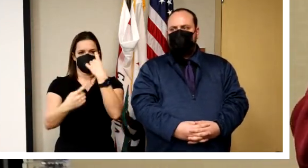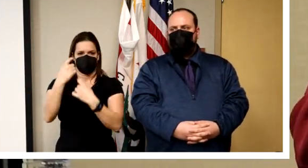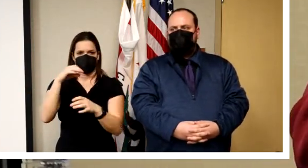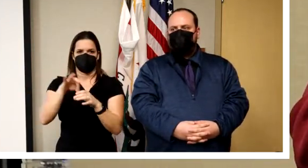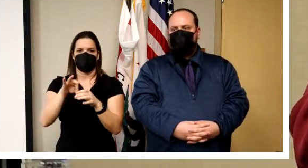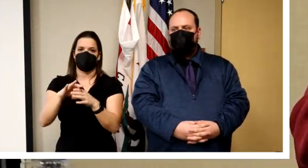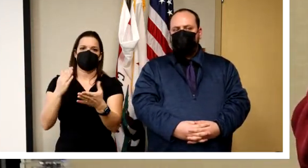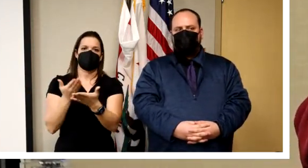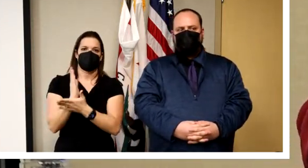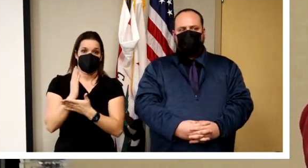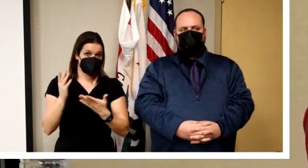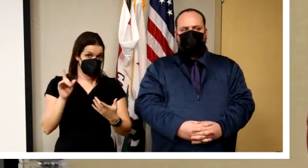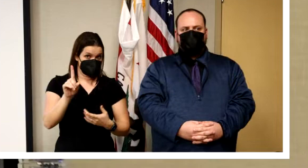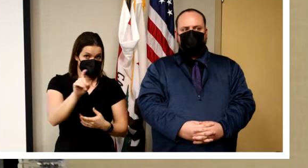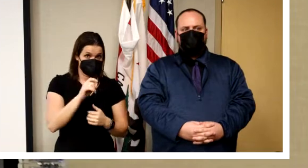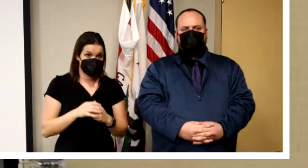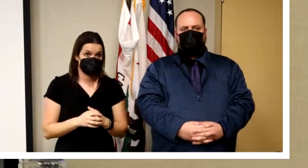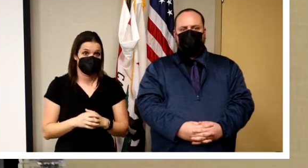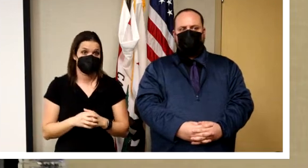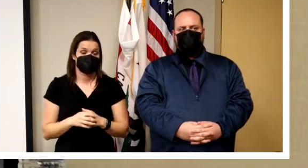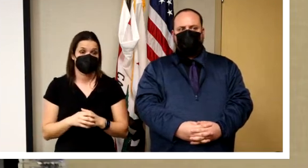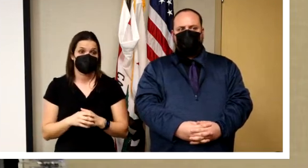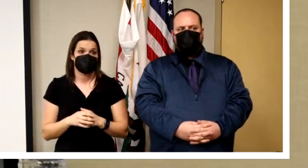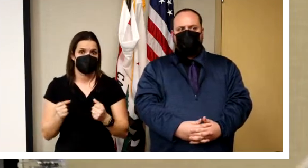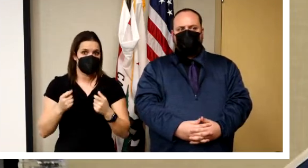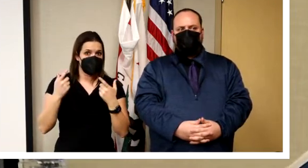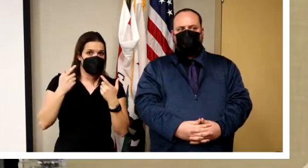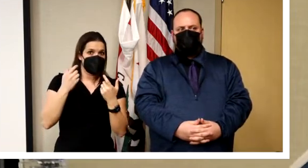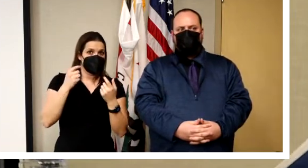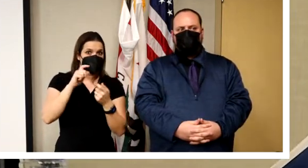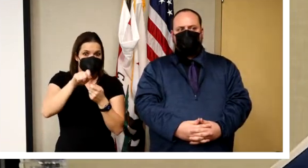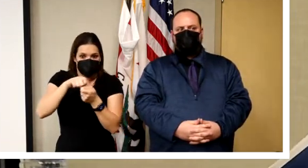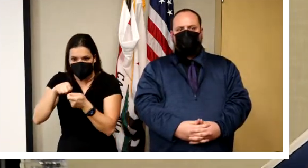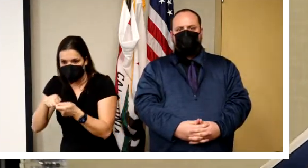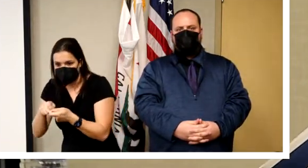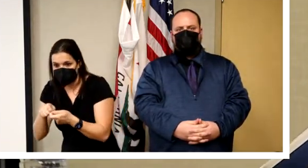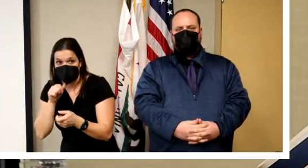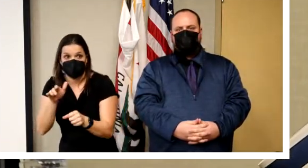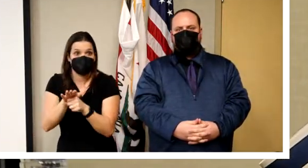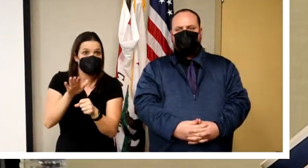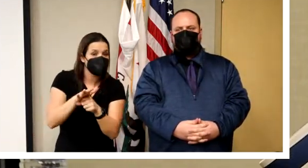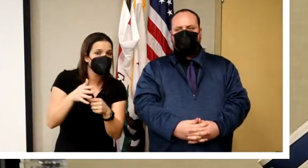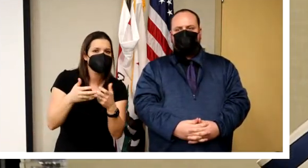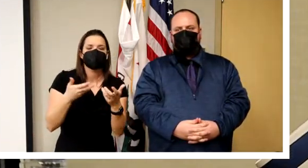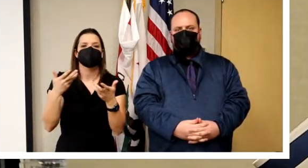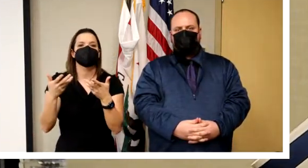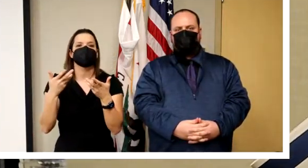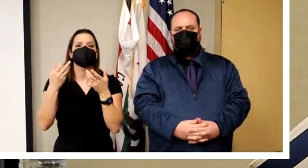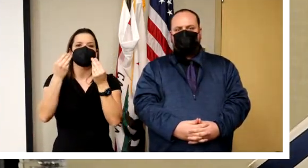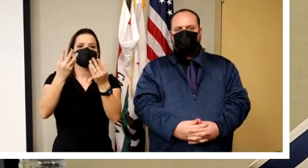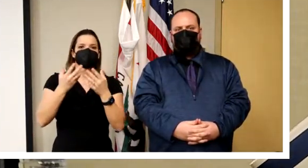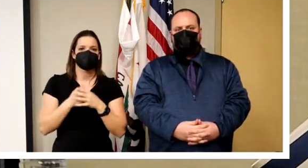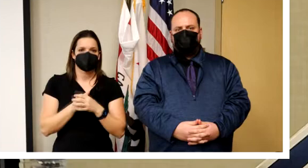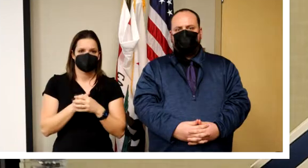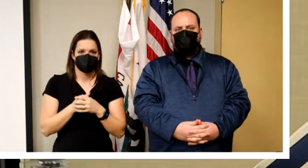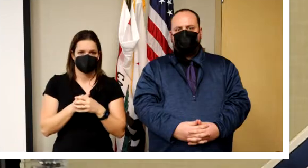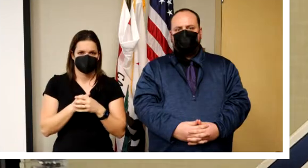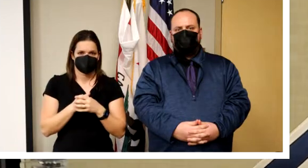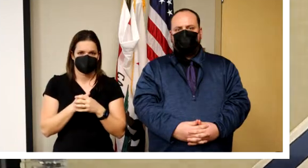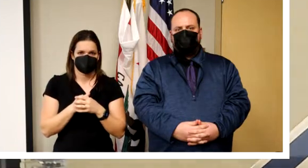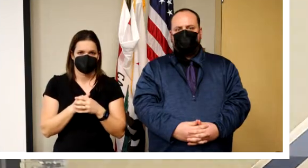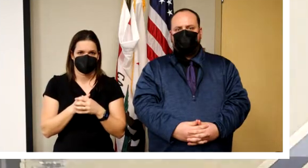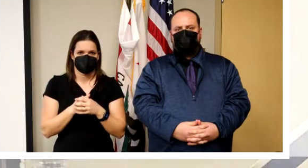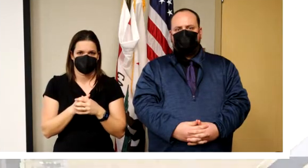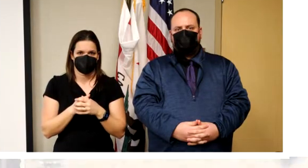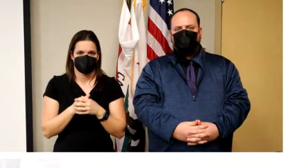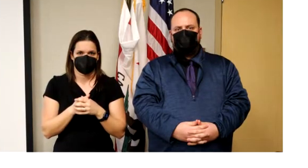Voting Rights Act overall? Too much detail, not enough? Make sure I'm move through this. All right, well, I want to go